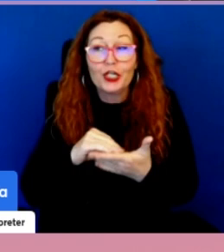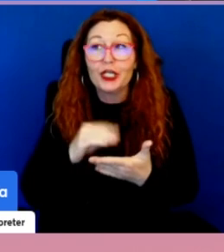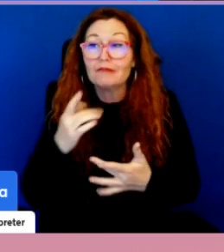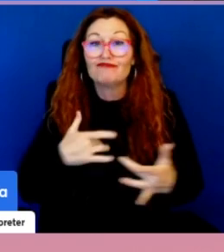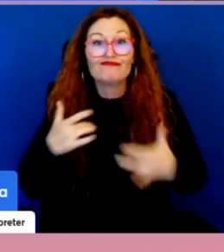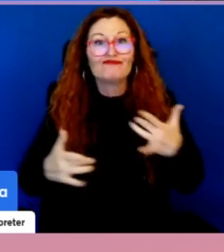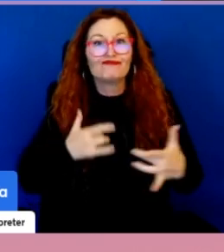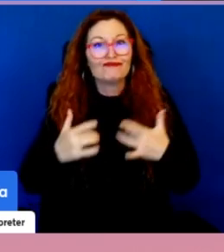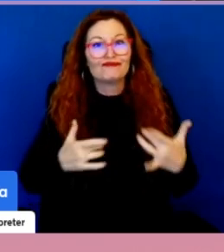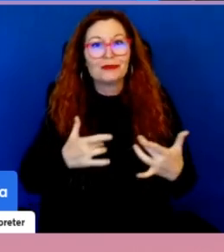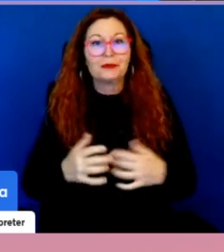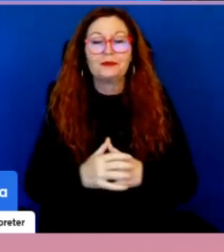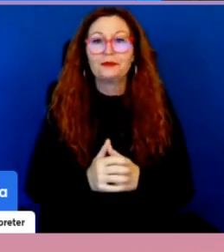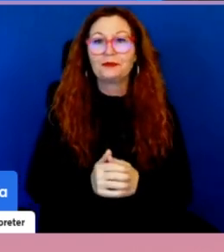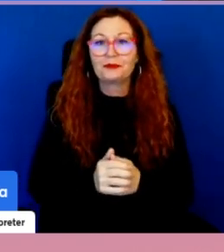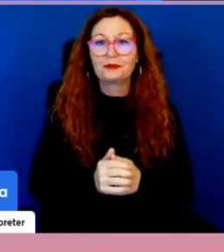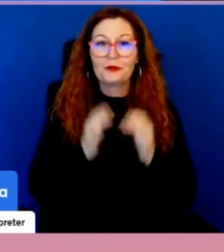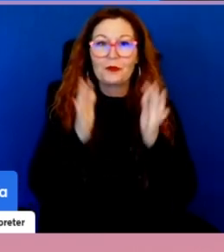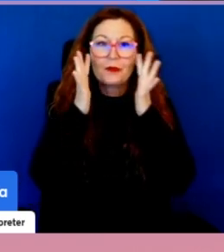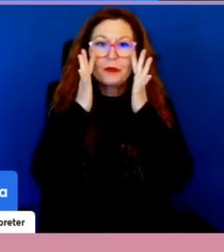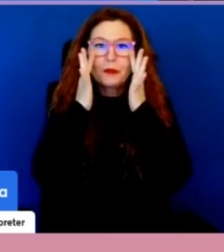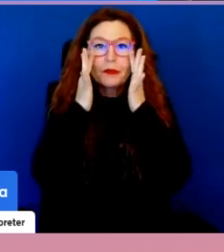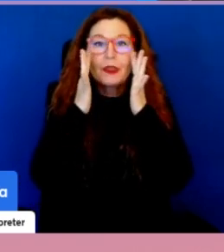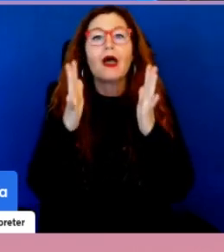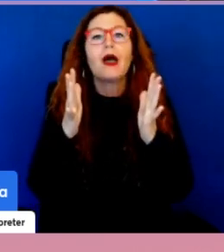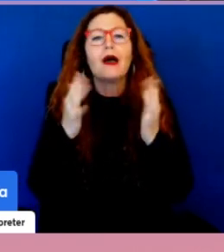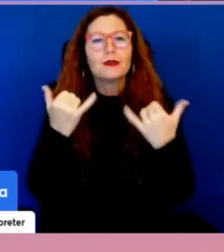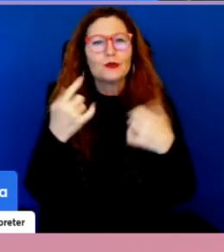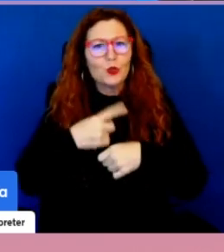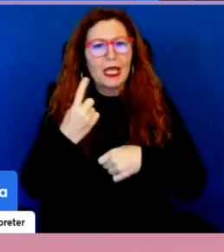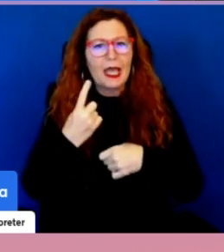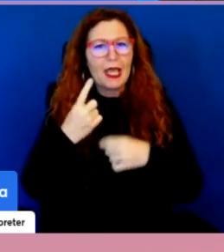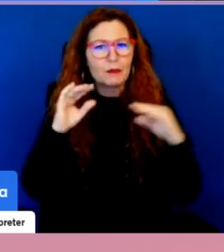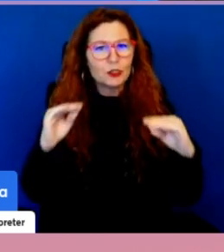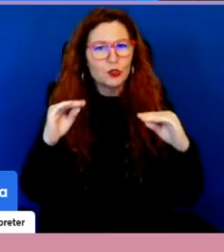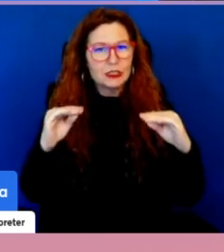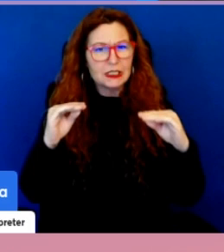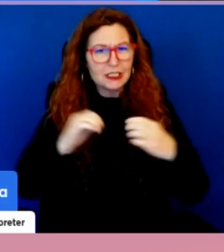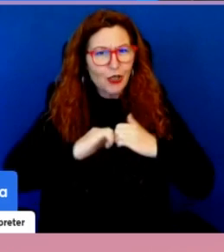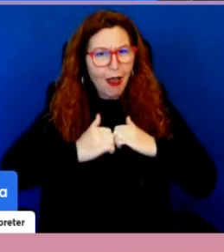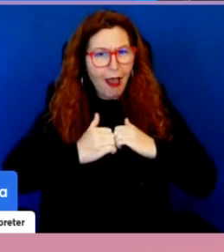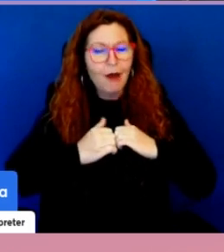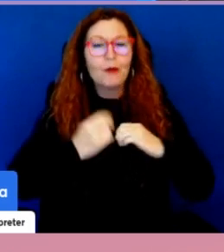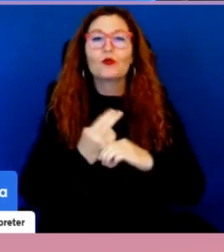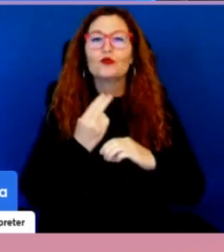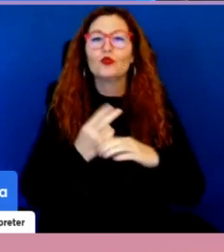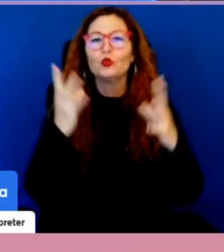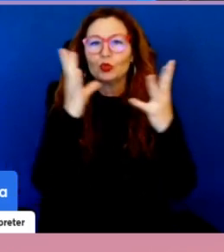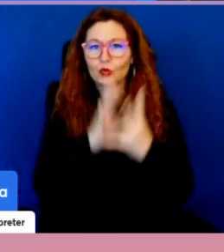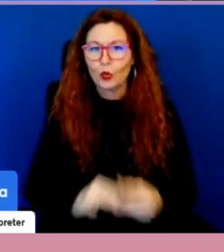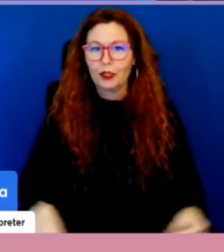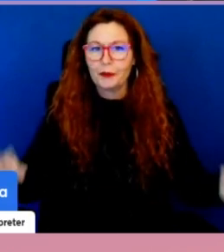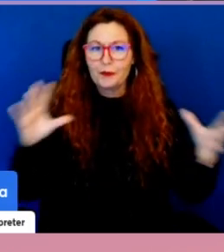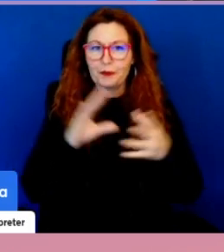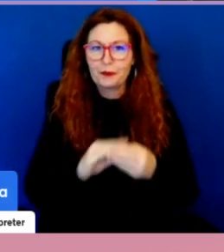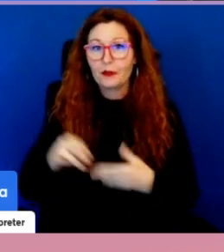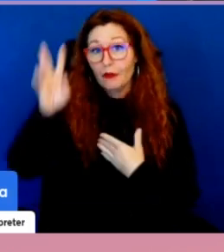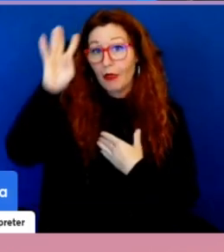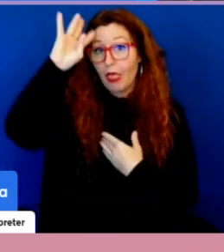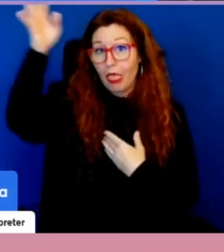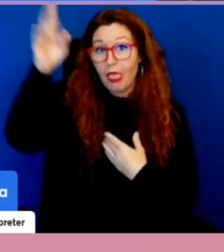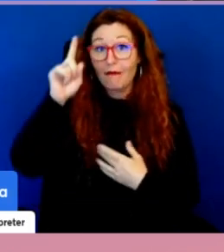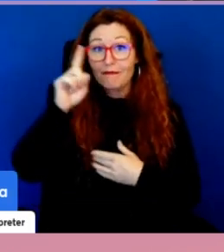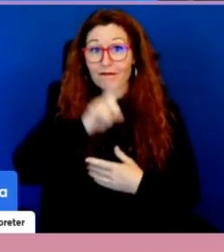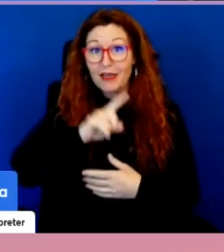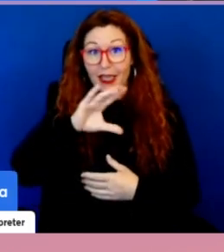I'm going to approach this through storytelling. And I'd like to introduce you to this fictitious company called Little Big Mining